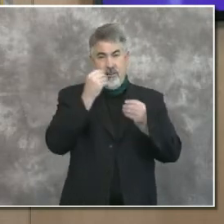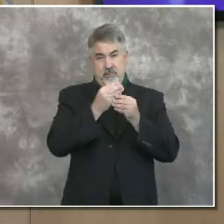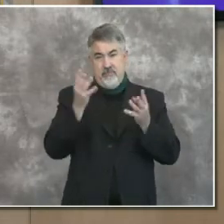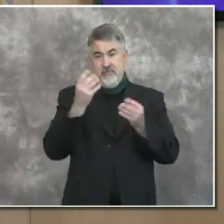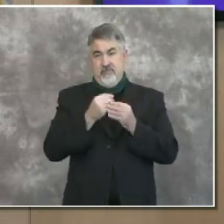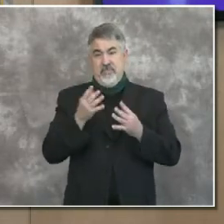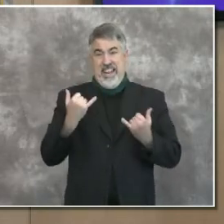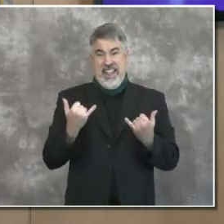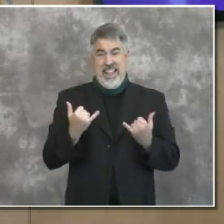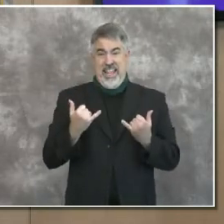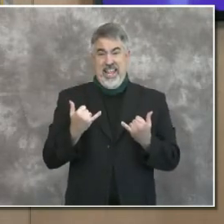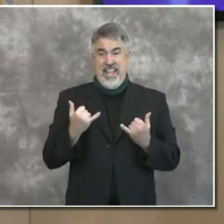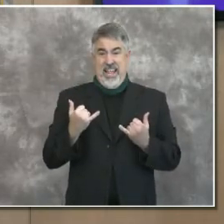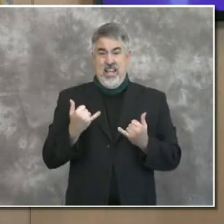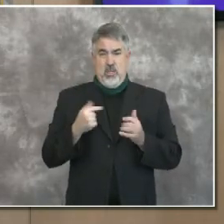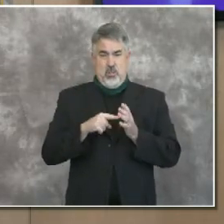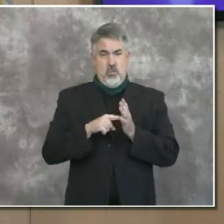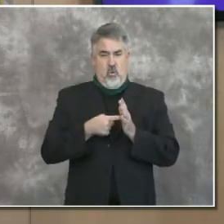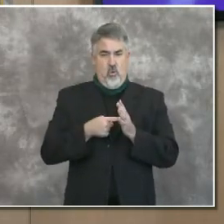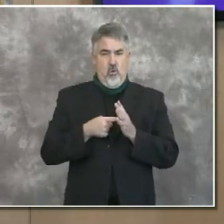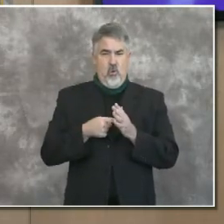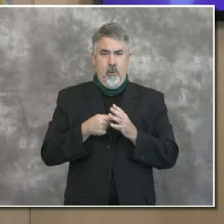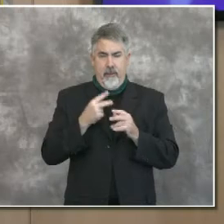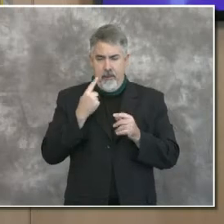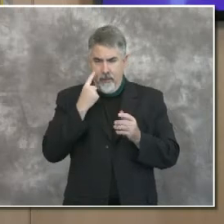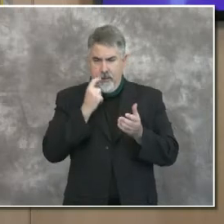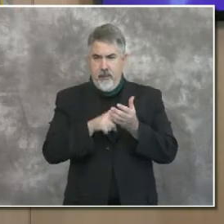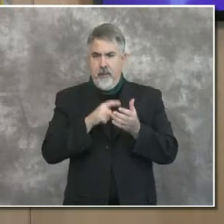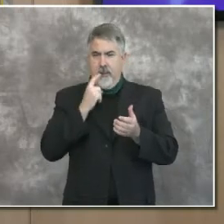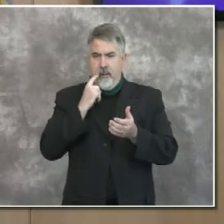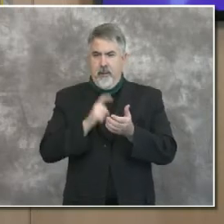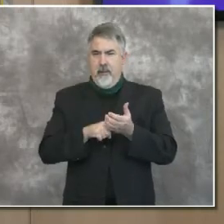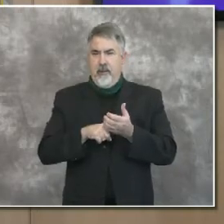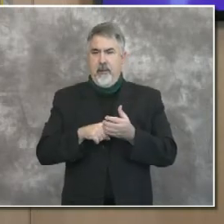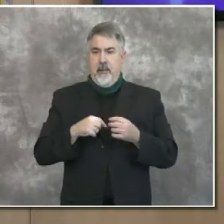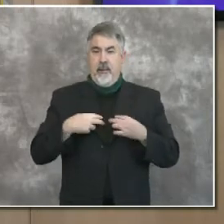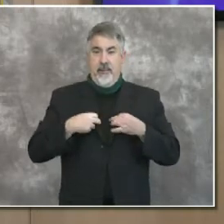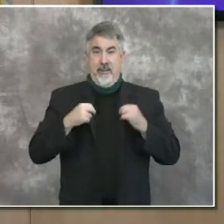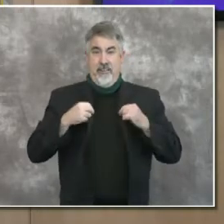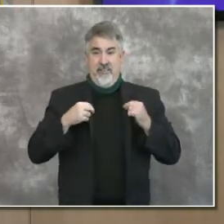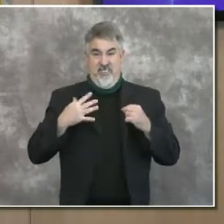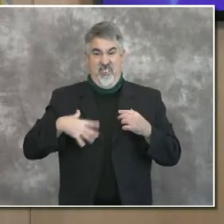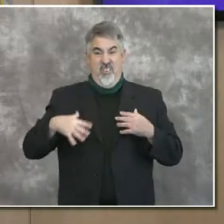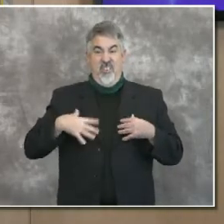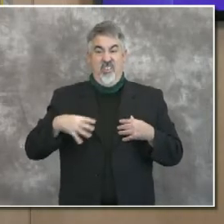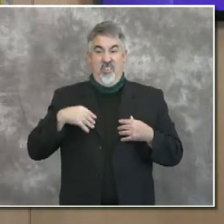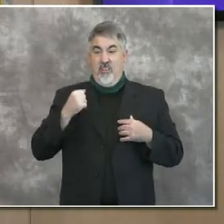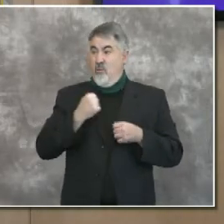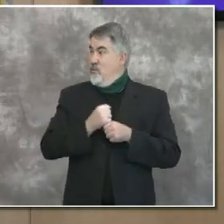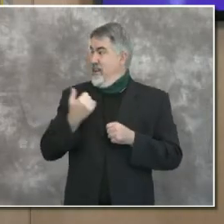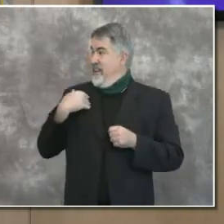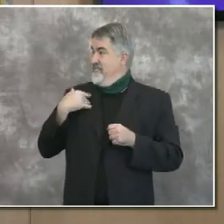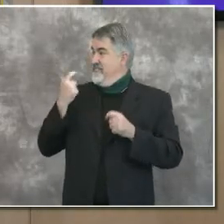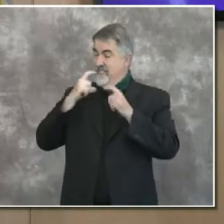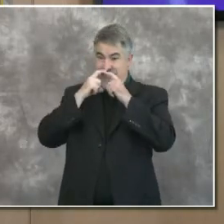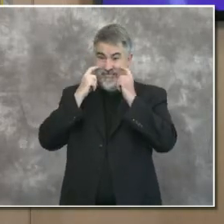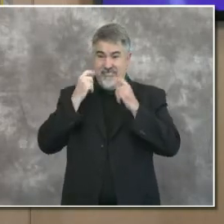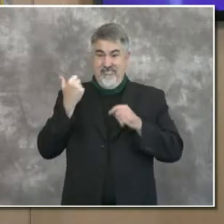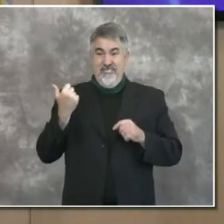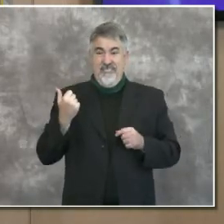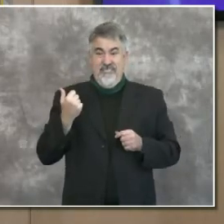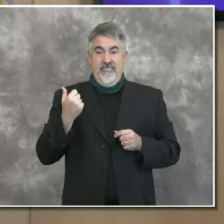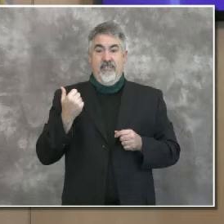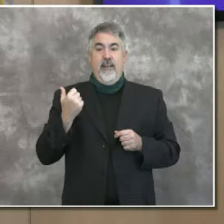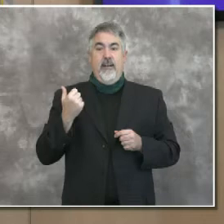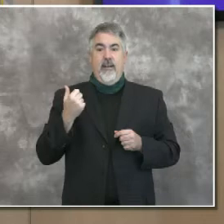emerging evidence that even cloth masks, like the homemade one that I am wearing, and because I do not touch